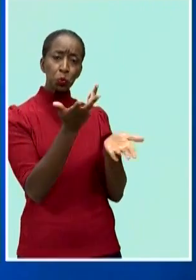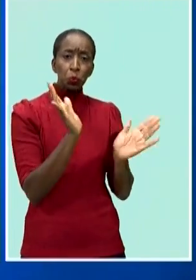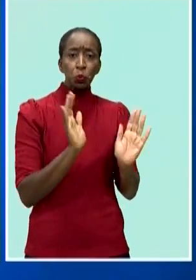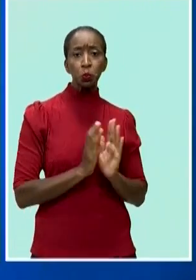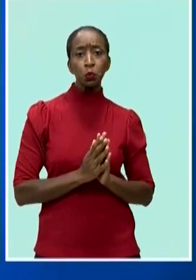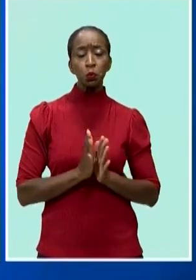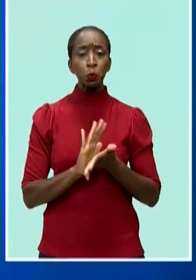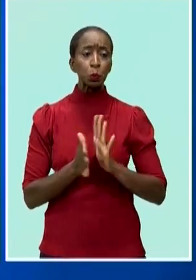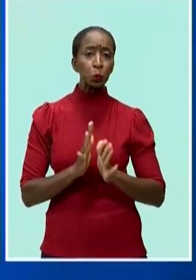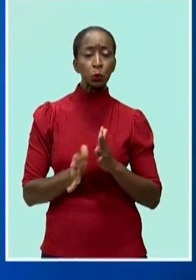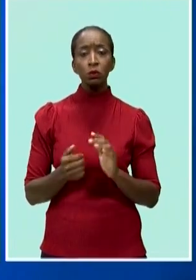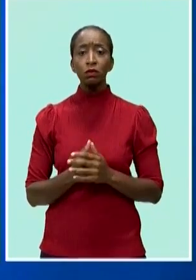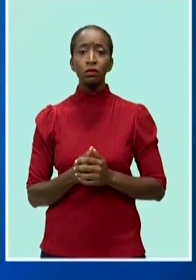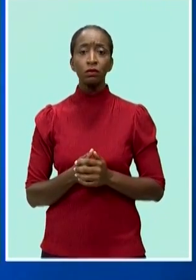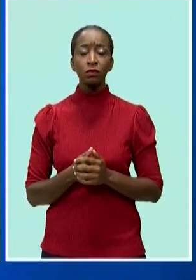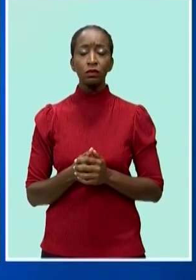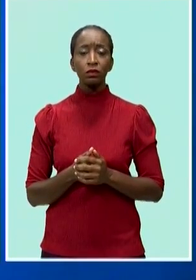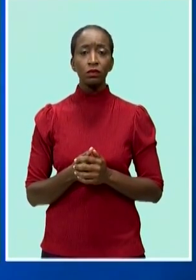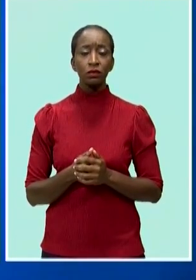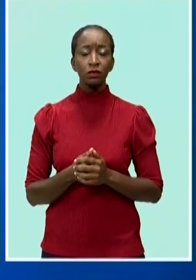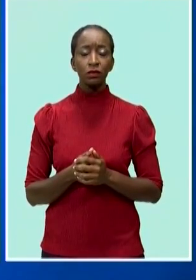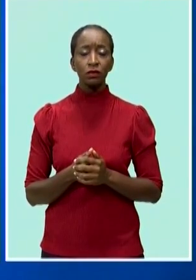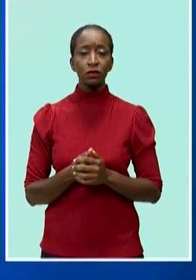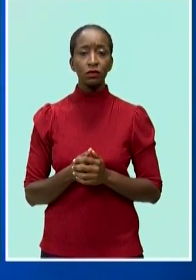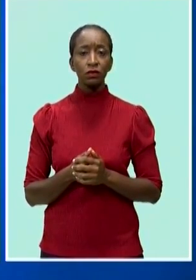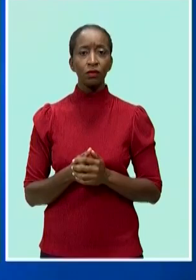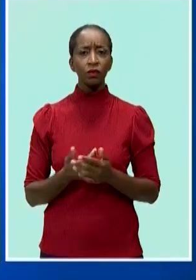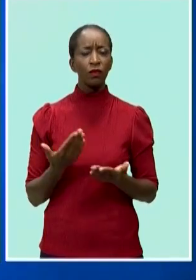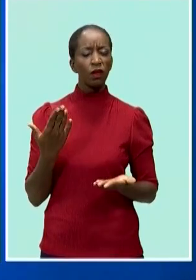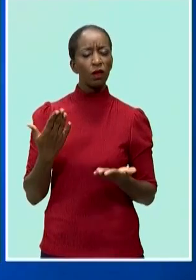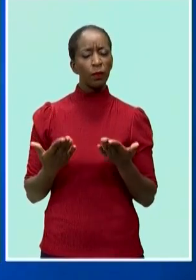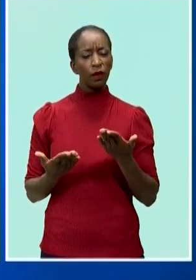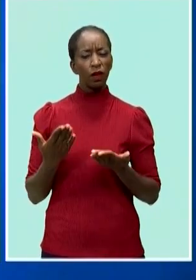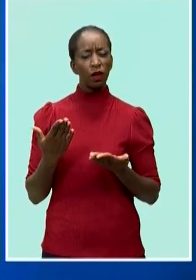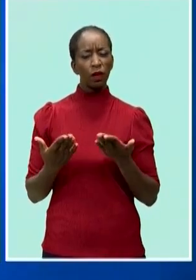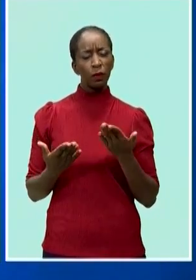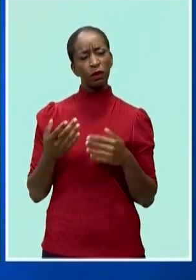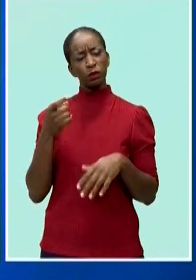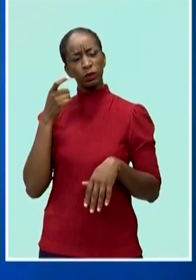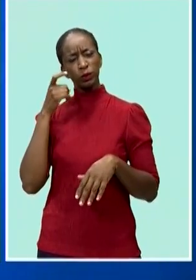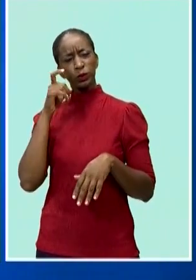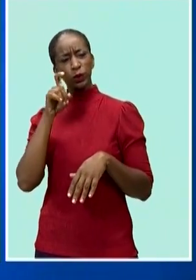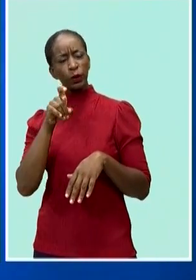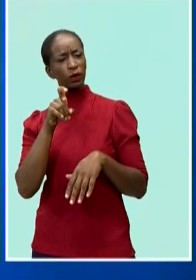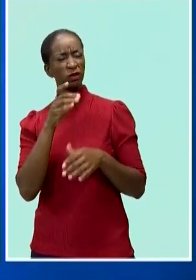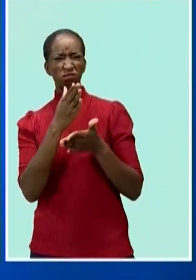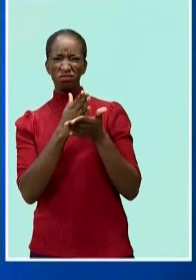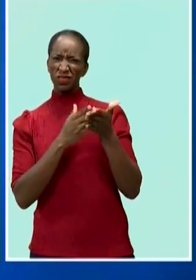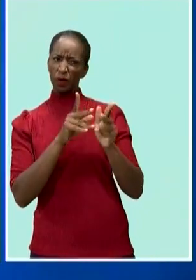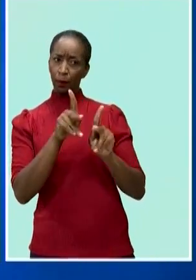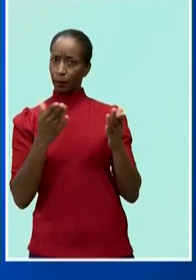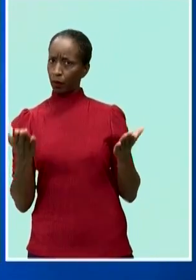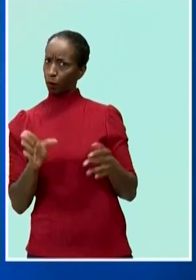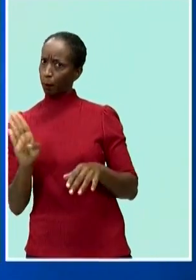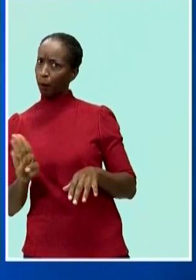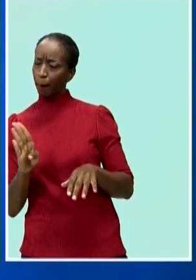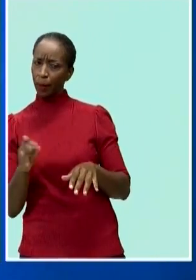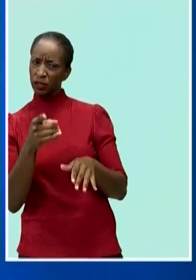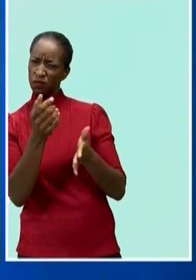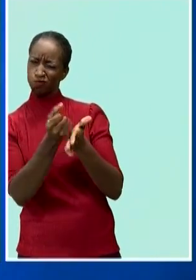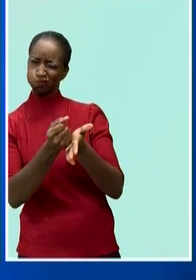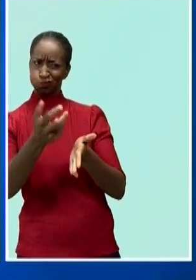be crisscrossing Barbados, and you recognize that certain people have tremendous wealth. I'm not questioning anybody's wealth,